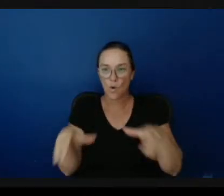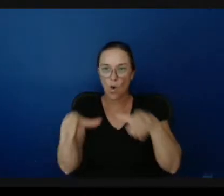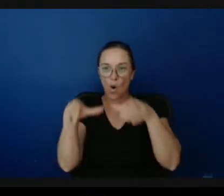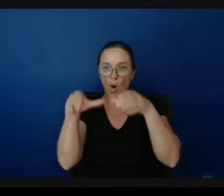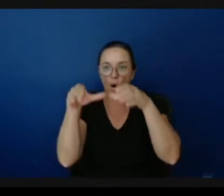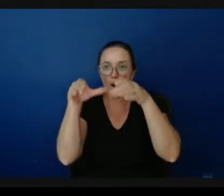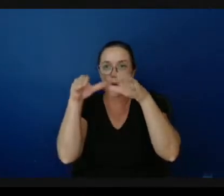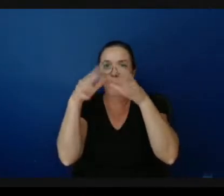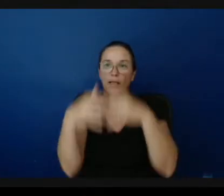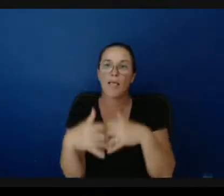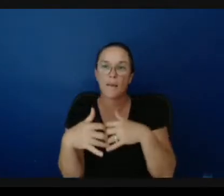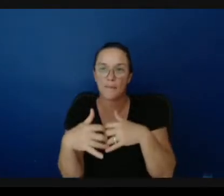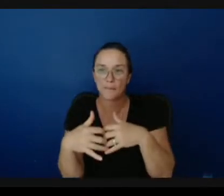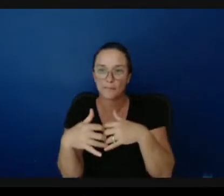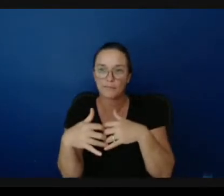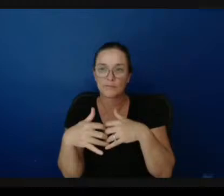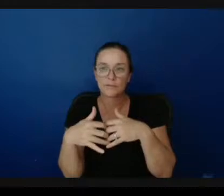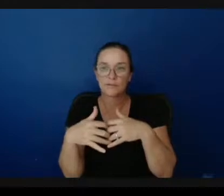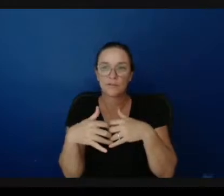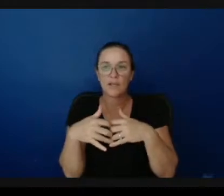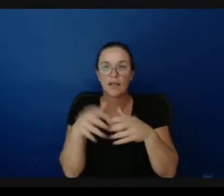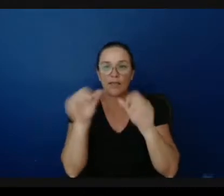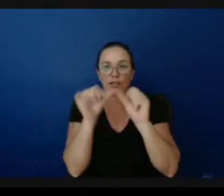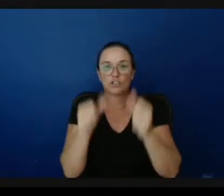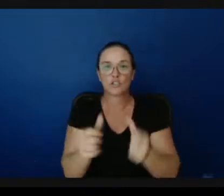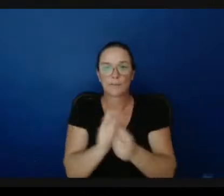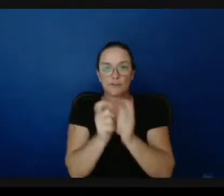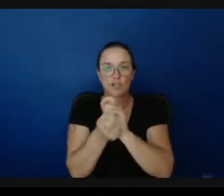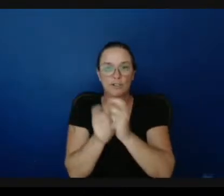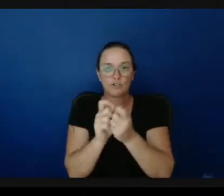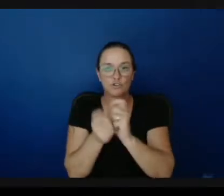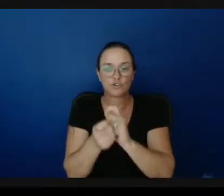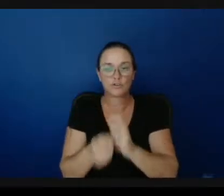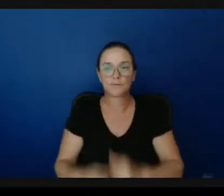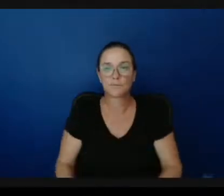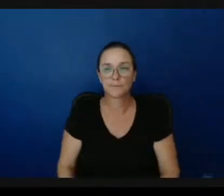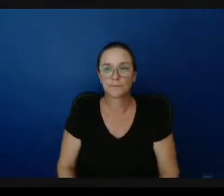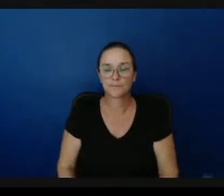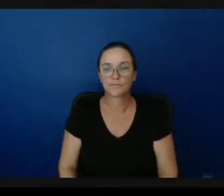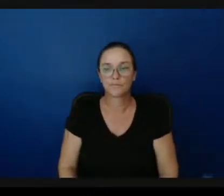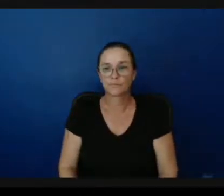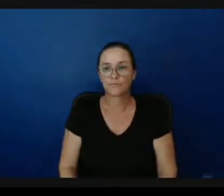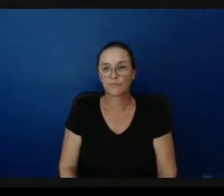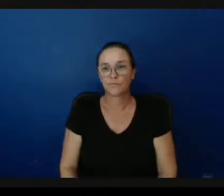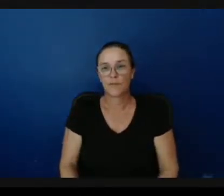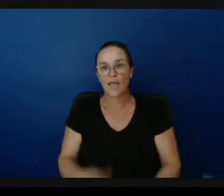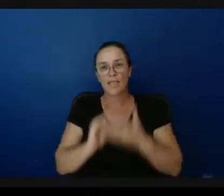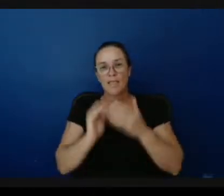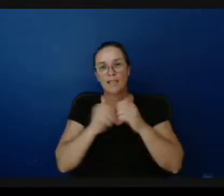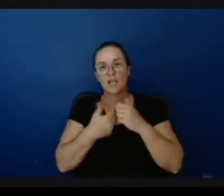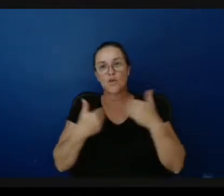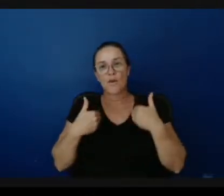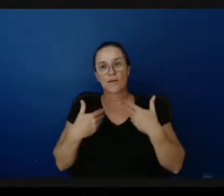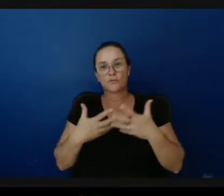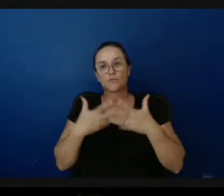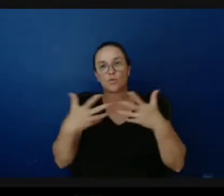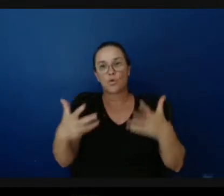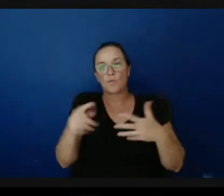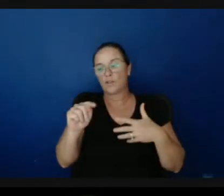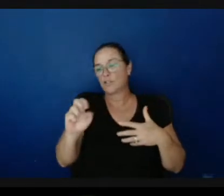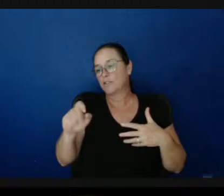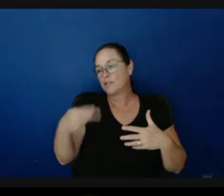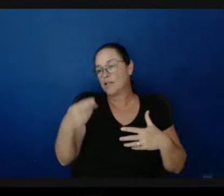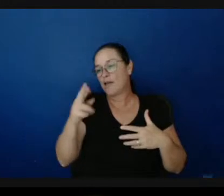well. The shape's changing. So that's how you have so much of this tephra